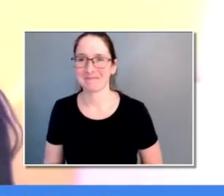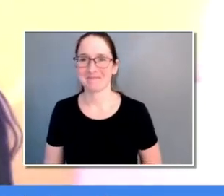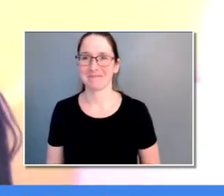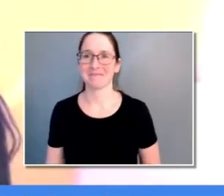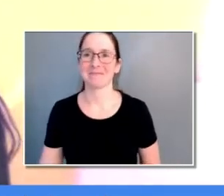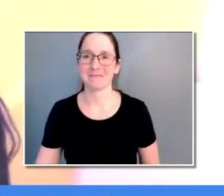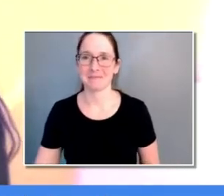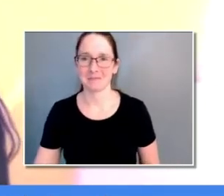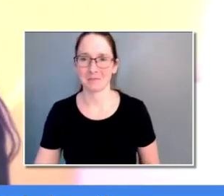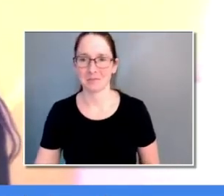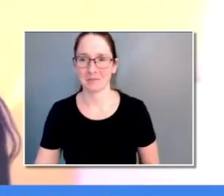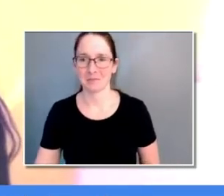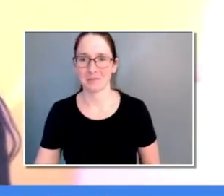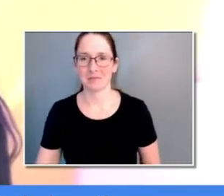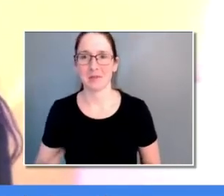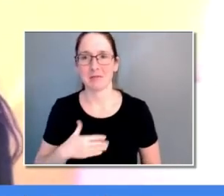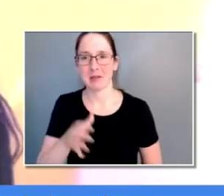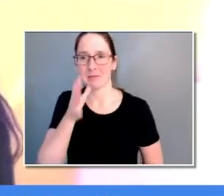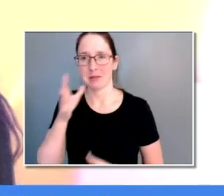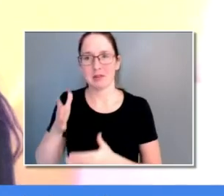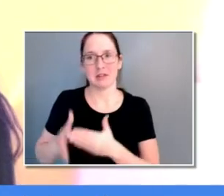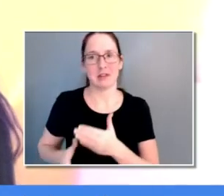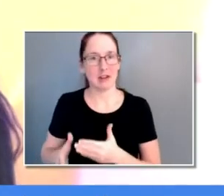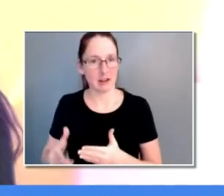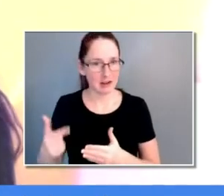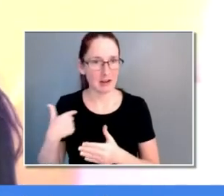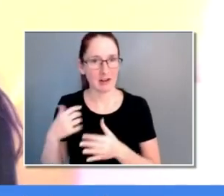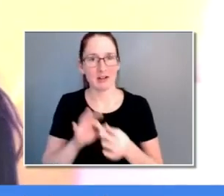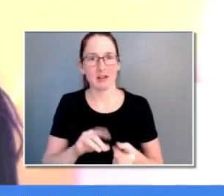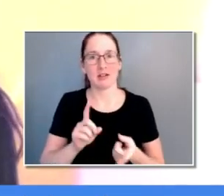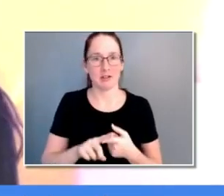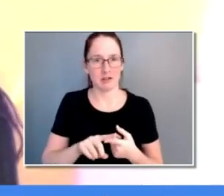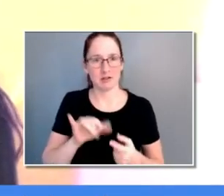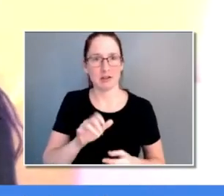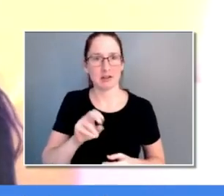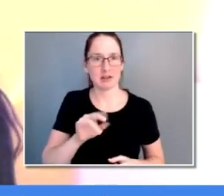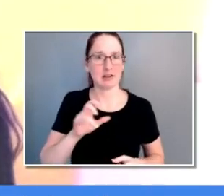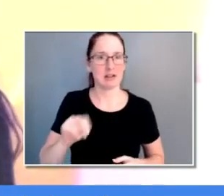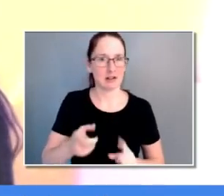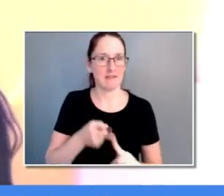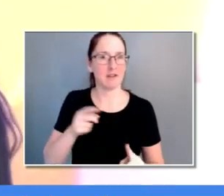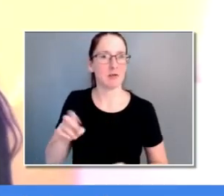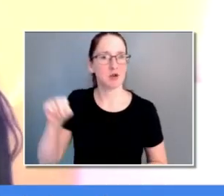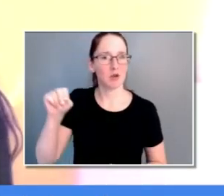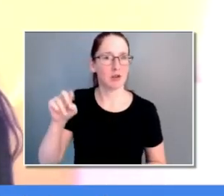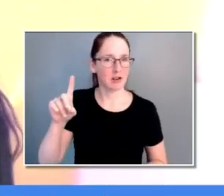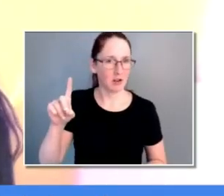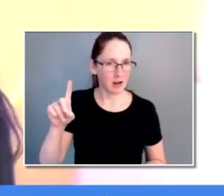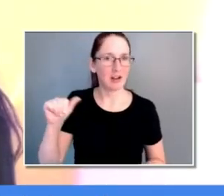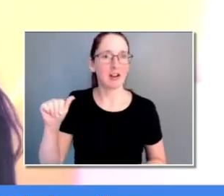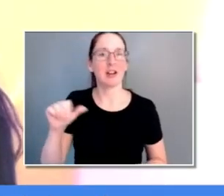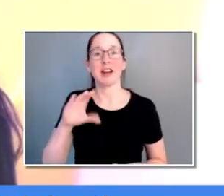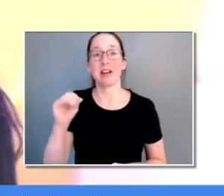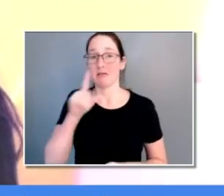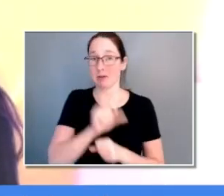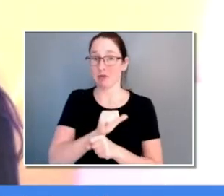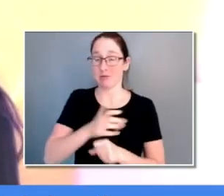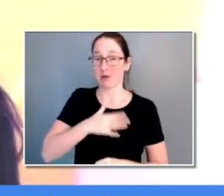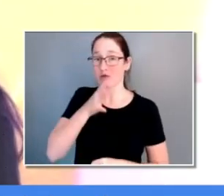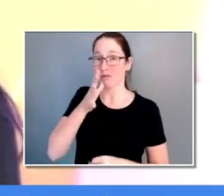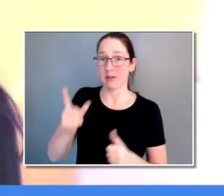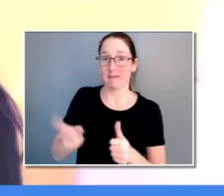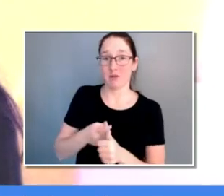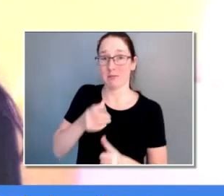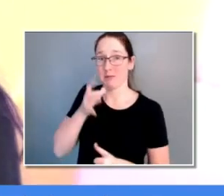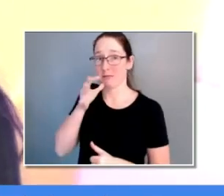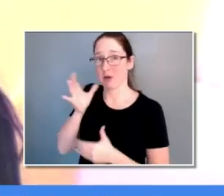On my mother's side, I belong to the Turtle Mountain Band of Chippewa Indians from Belcourt, North Dakota. In fact, my grandmother was the first on my mother's side of